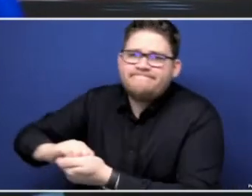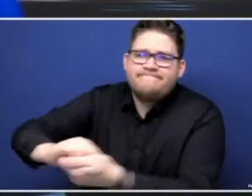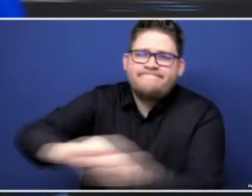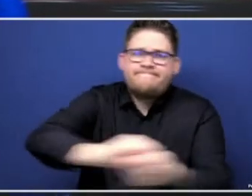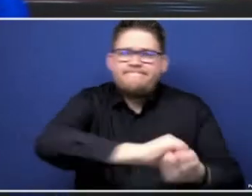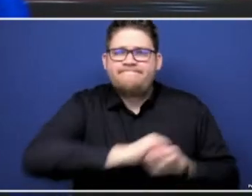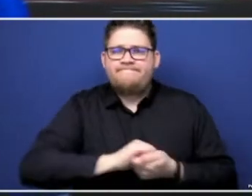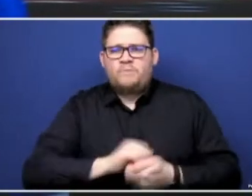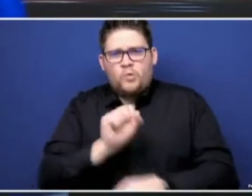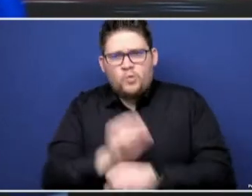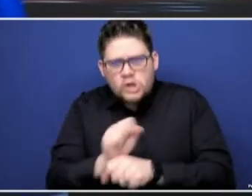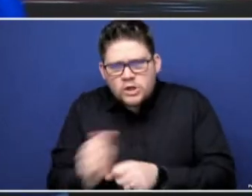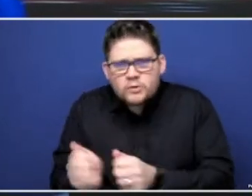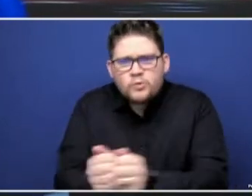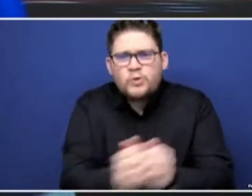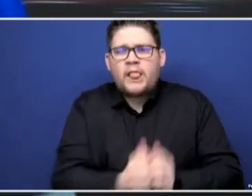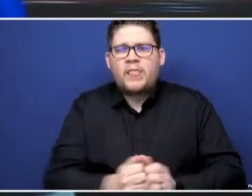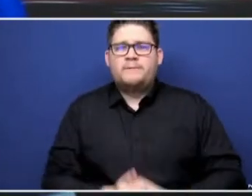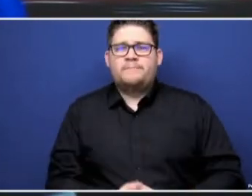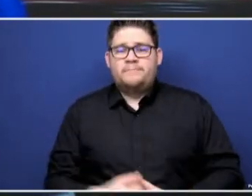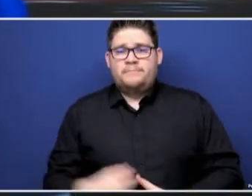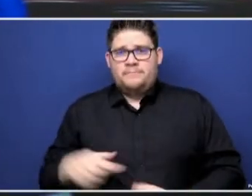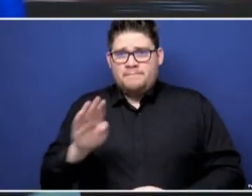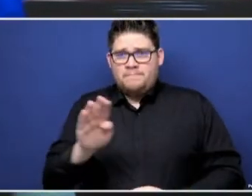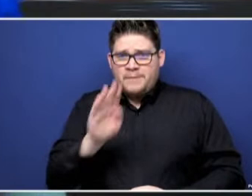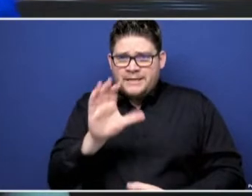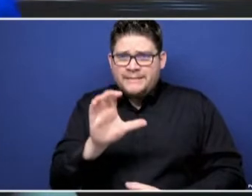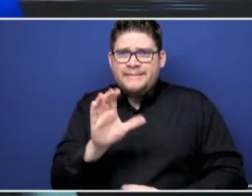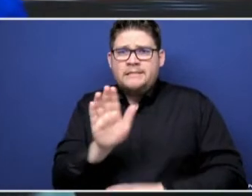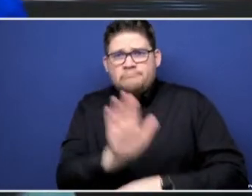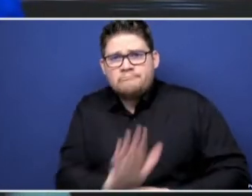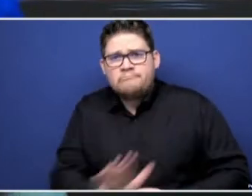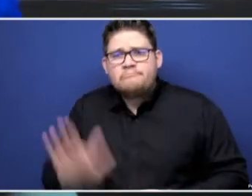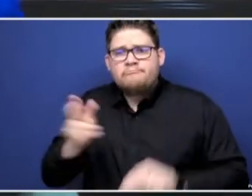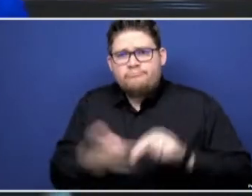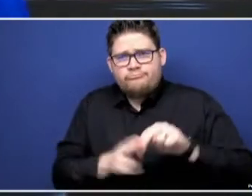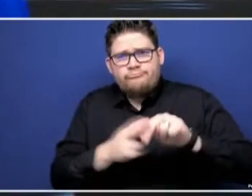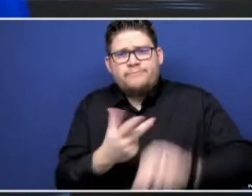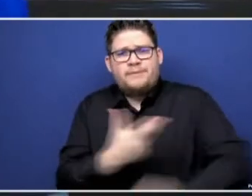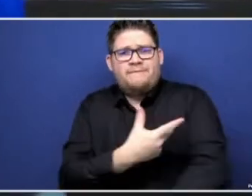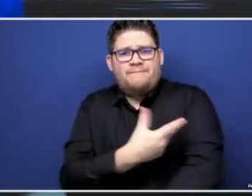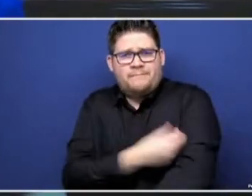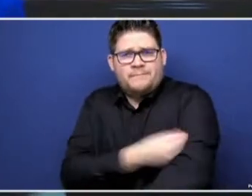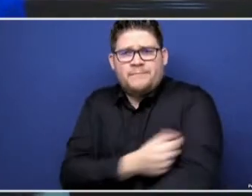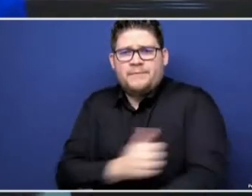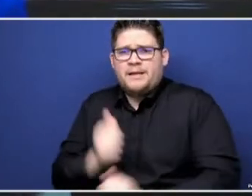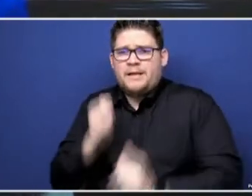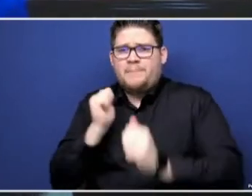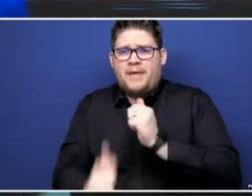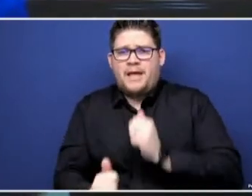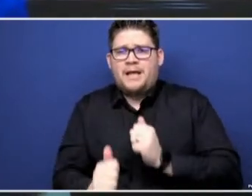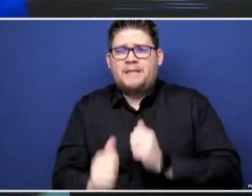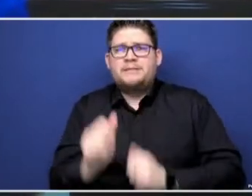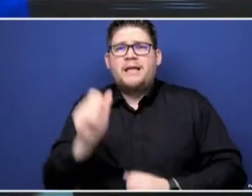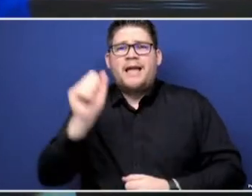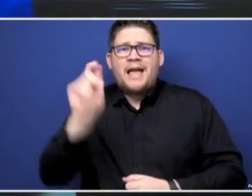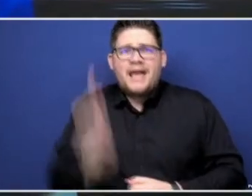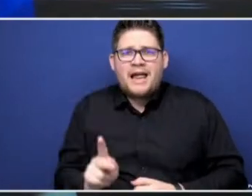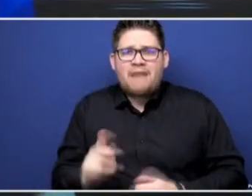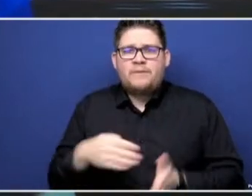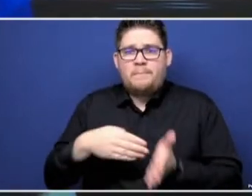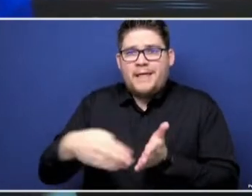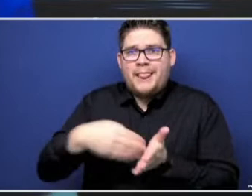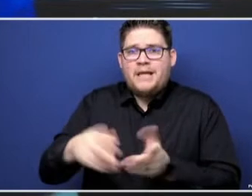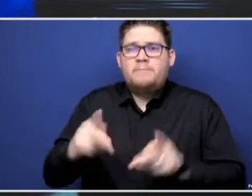not just us, but everybody, not just the airline industry, but the whole BC, the whole world. And